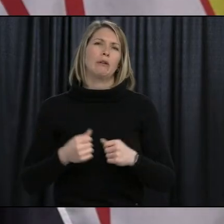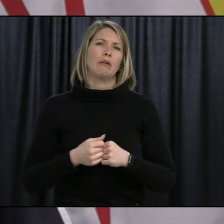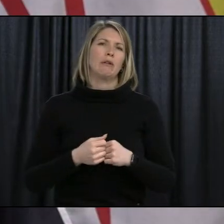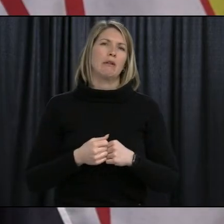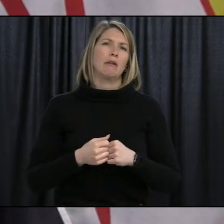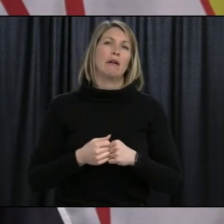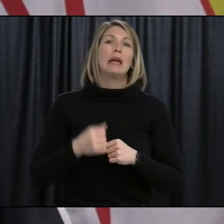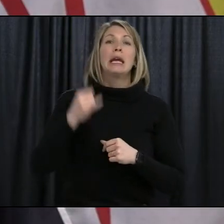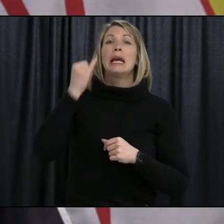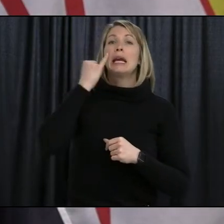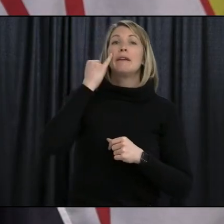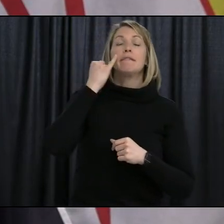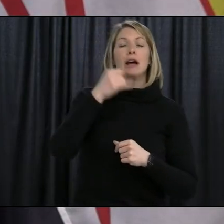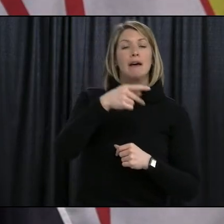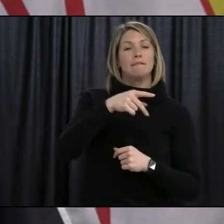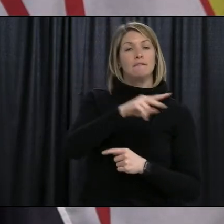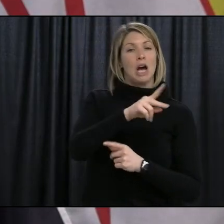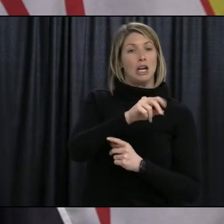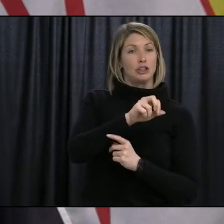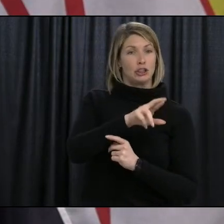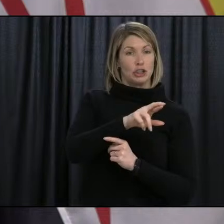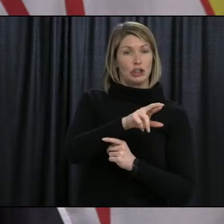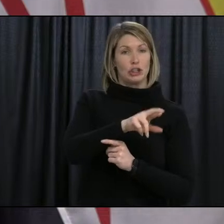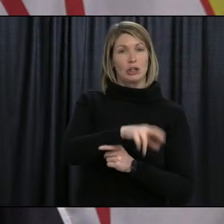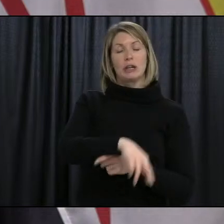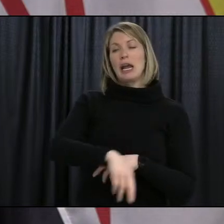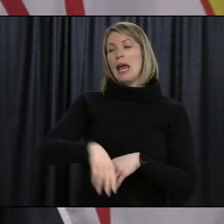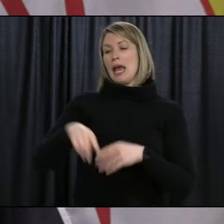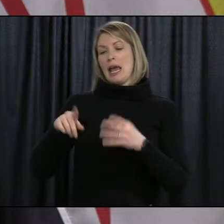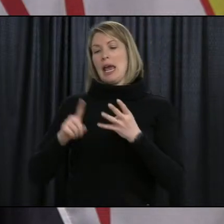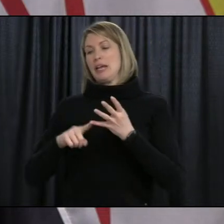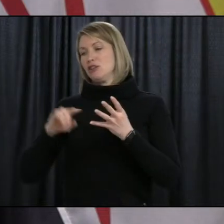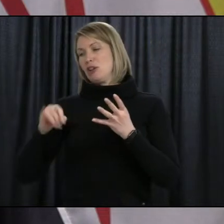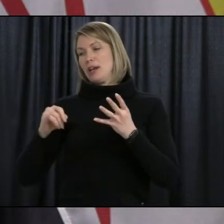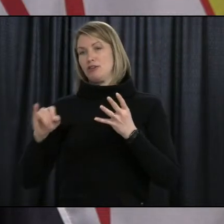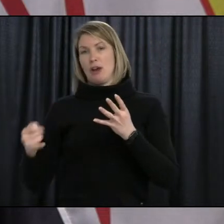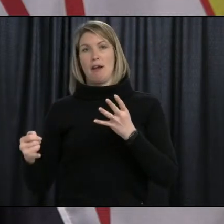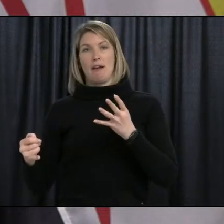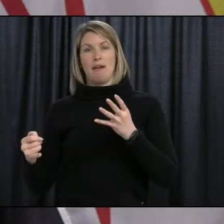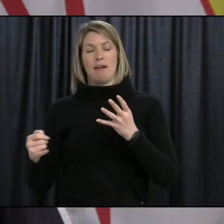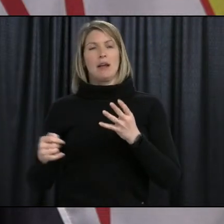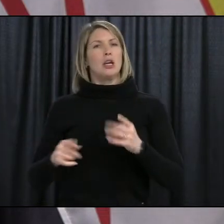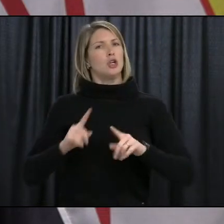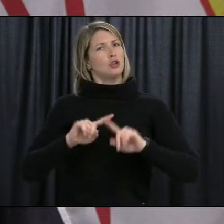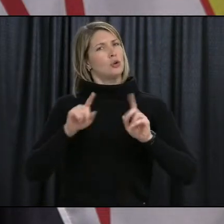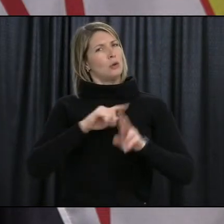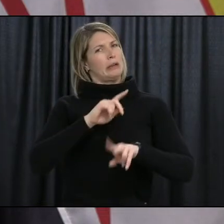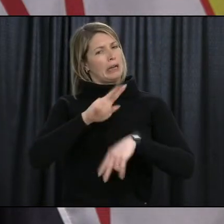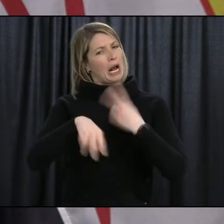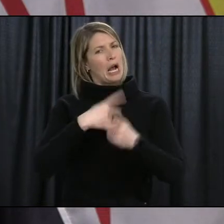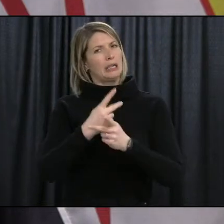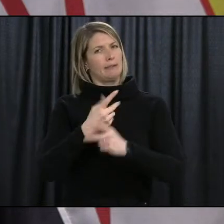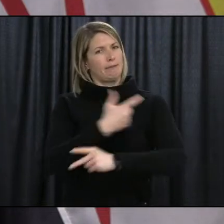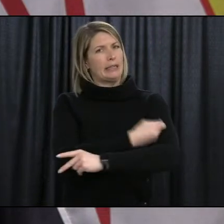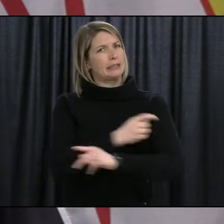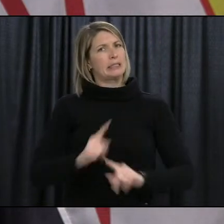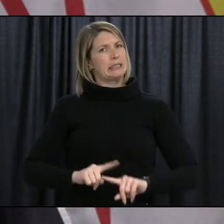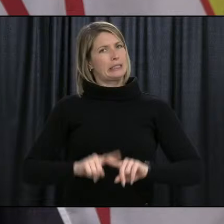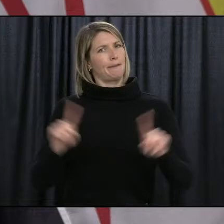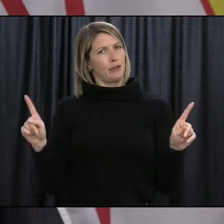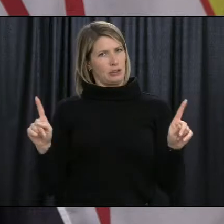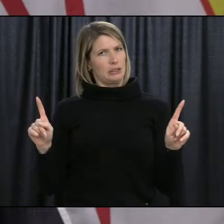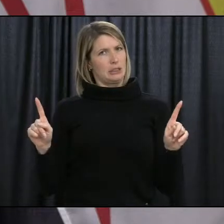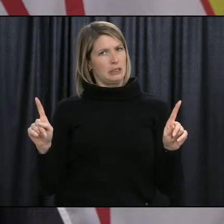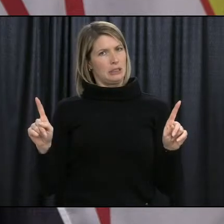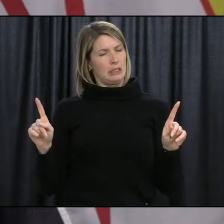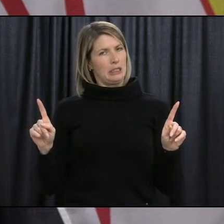still have two different types of vaccine there. So you have mRNA and viral vector vaccines. So, so you would still,